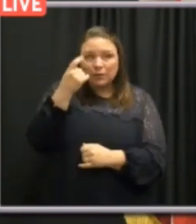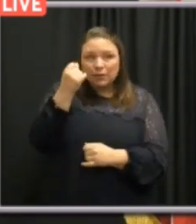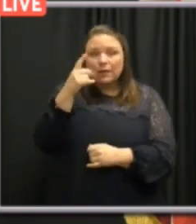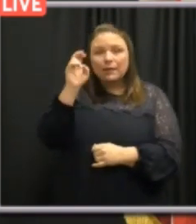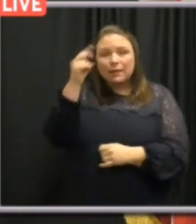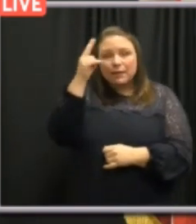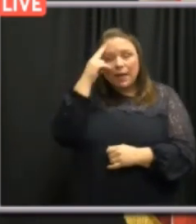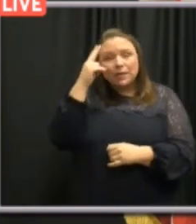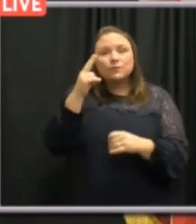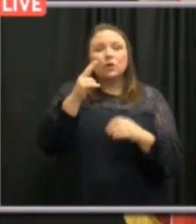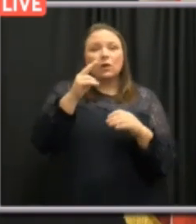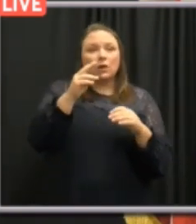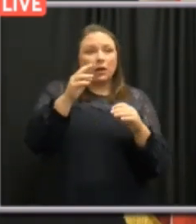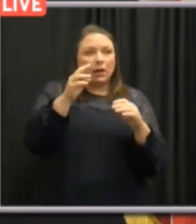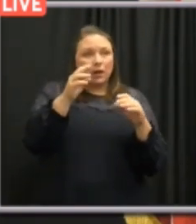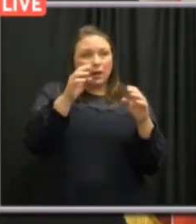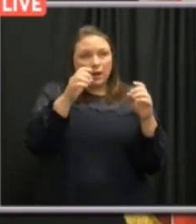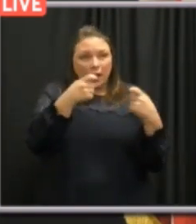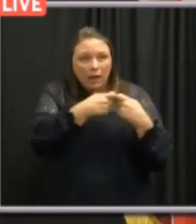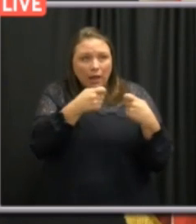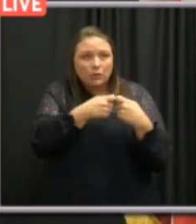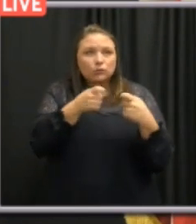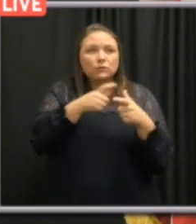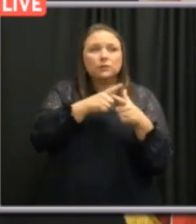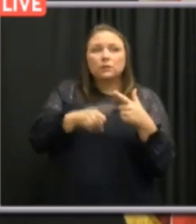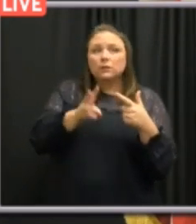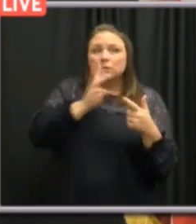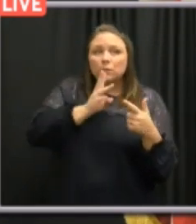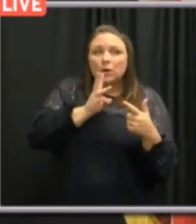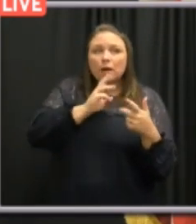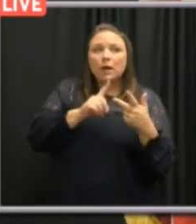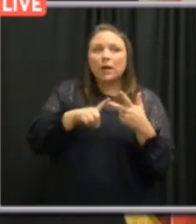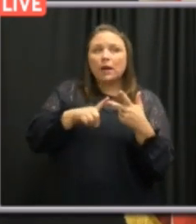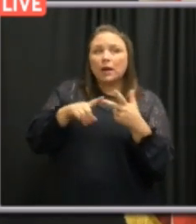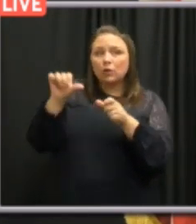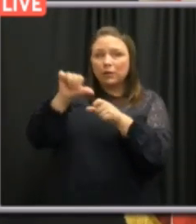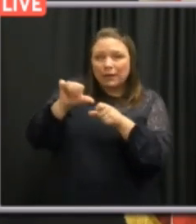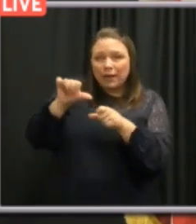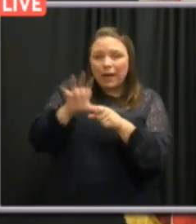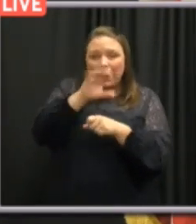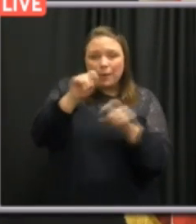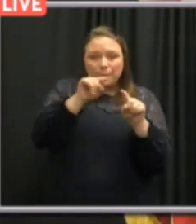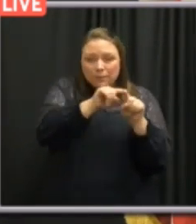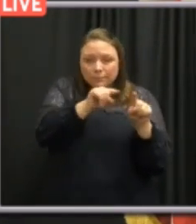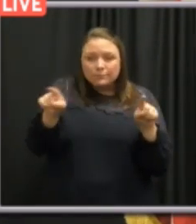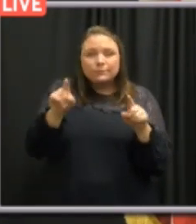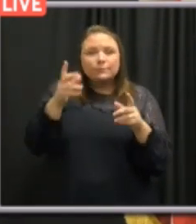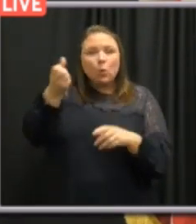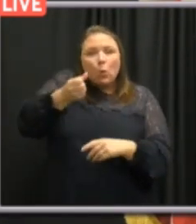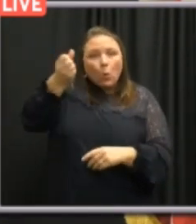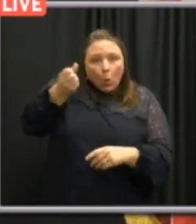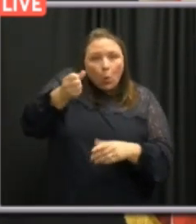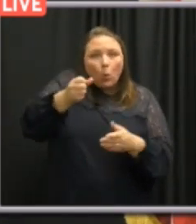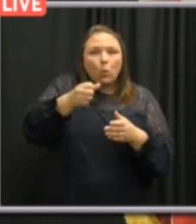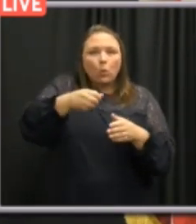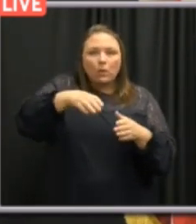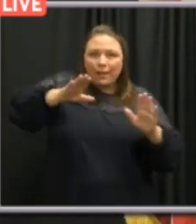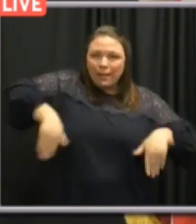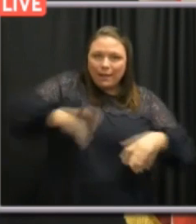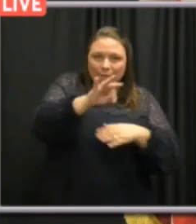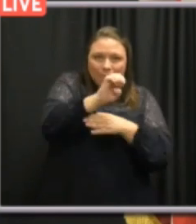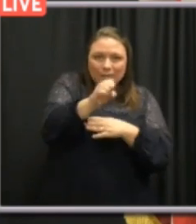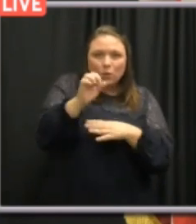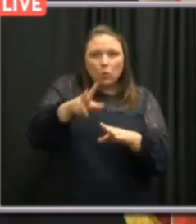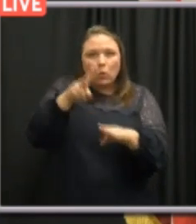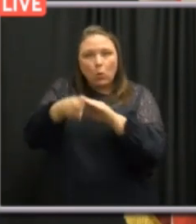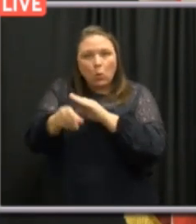Electric Service, Metro Water Service, and the Piedmont Natural Gas Company have placed a hold on late fees and utility cutoffs for